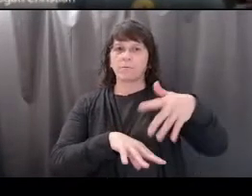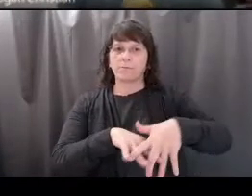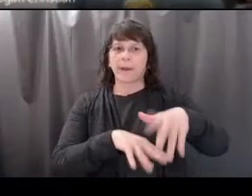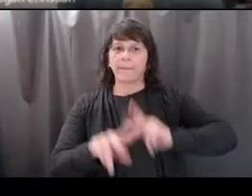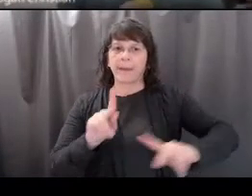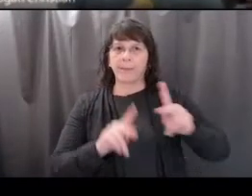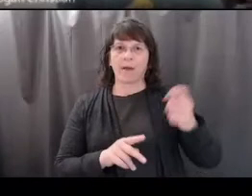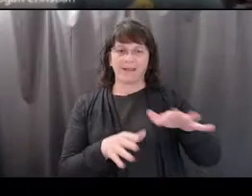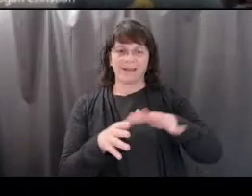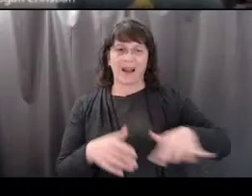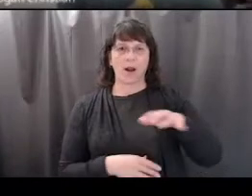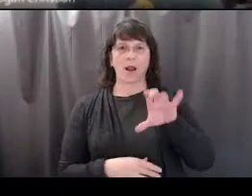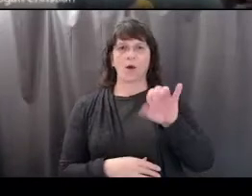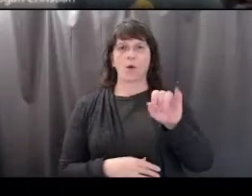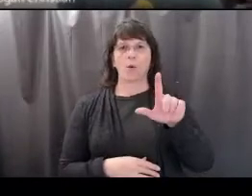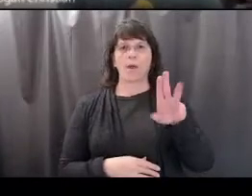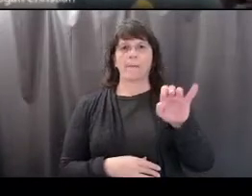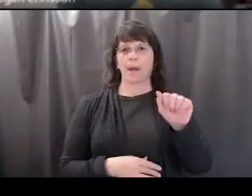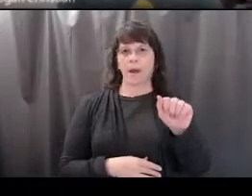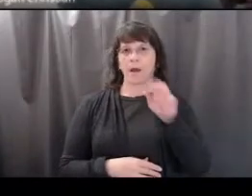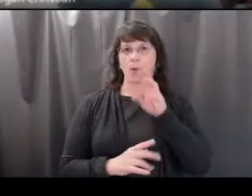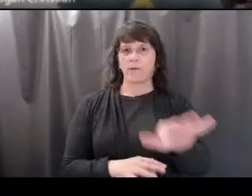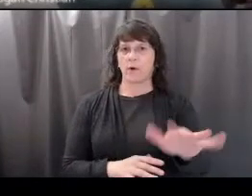people of the Columbia River?